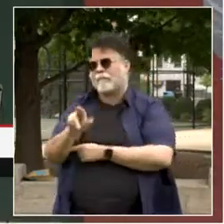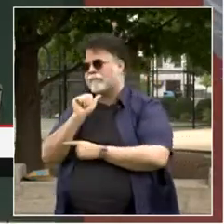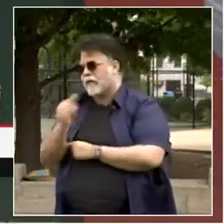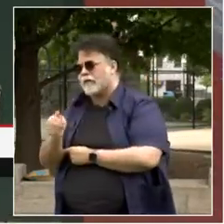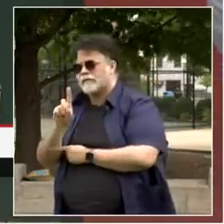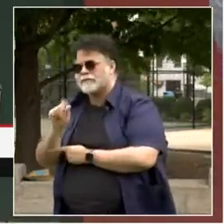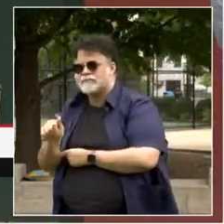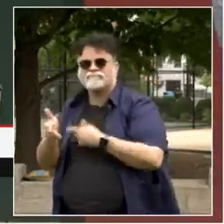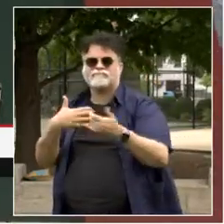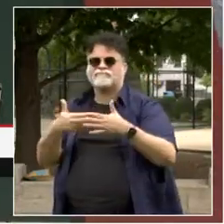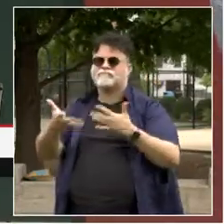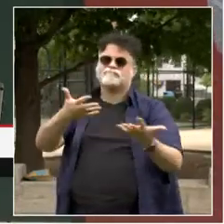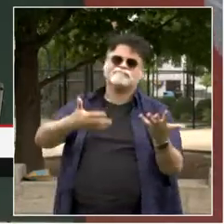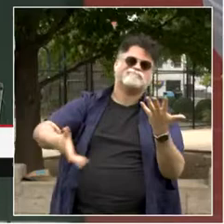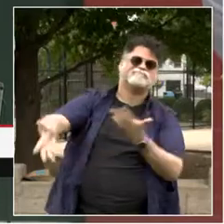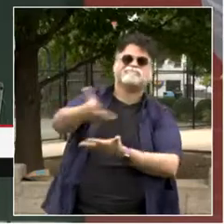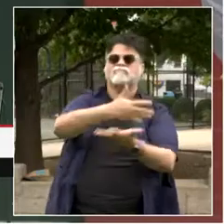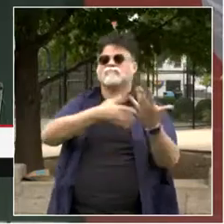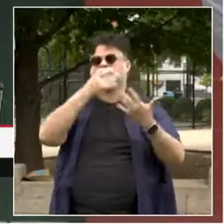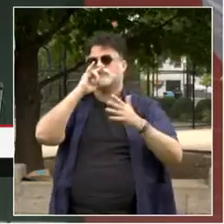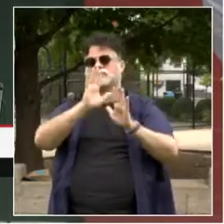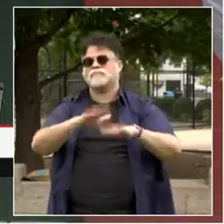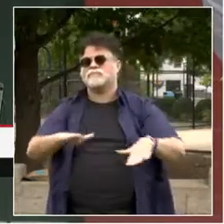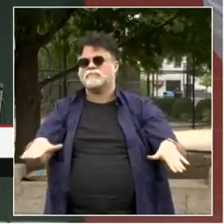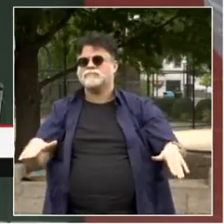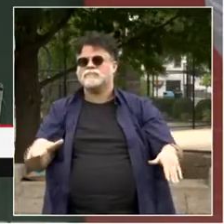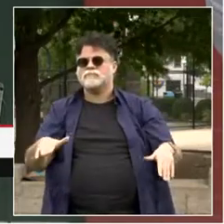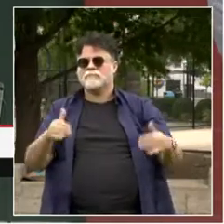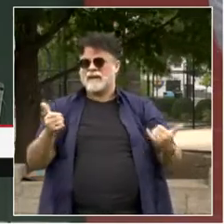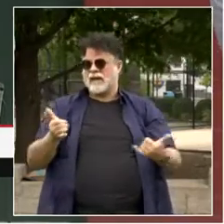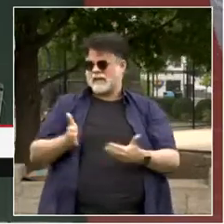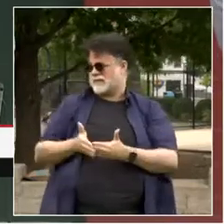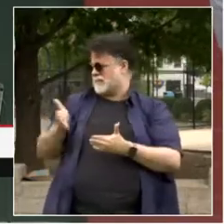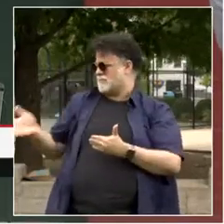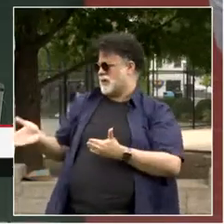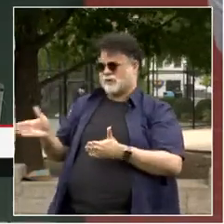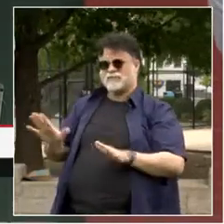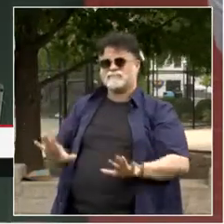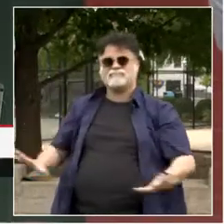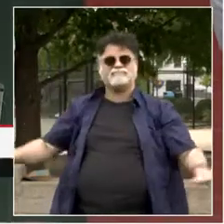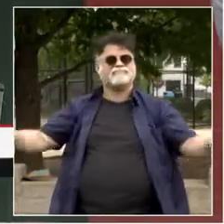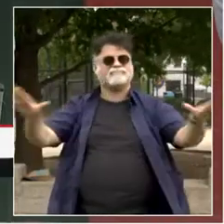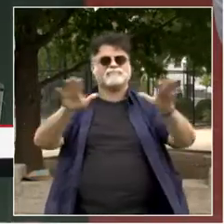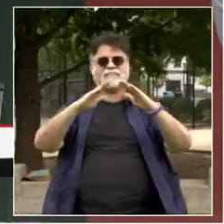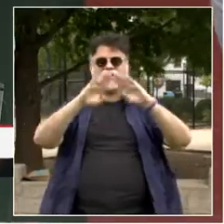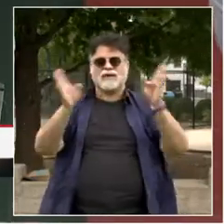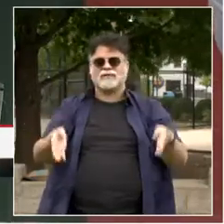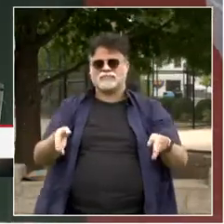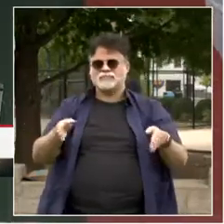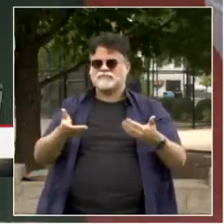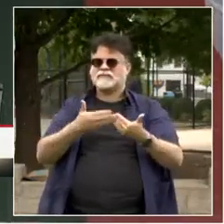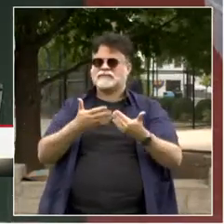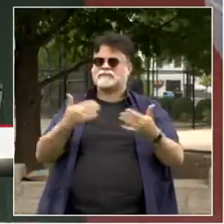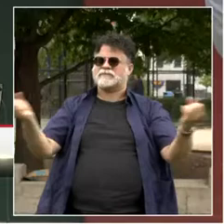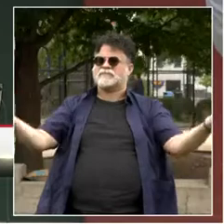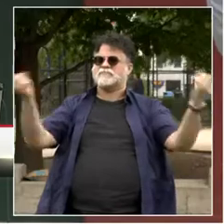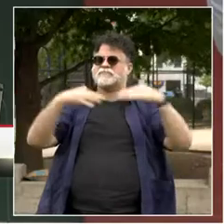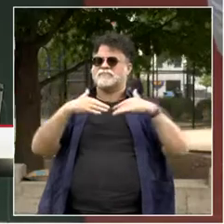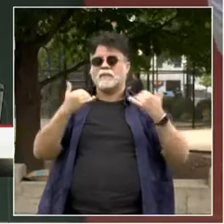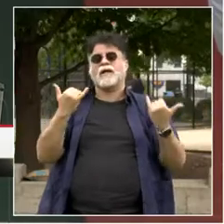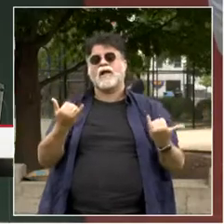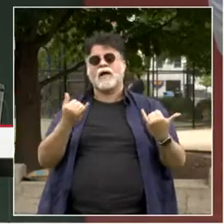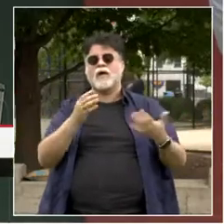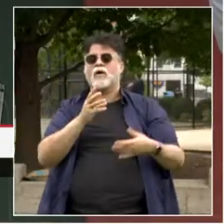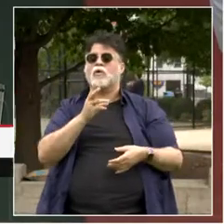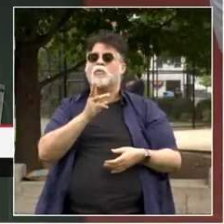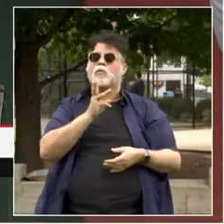in your own neighborhood. So in addition to the splash pad, there will be flexible spaces for group classes,